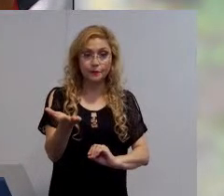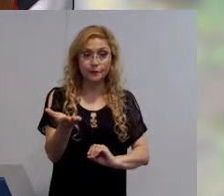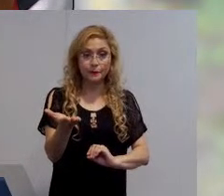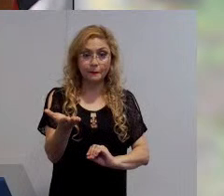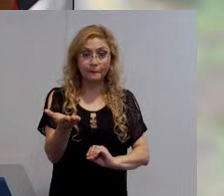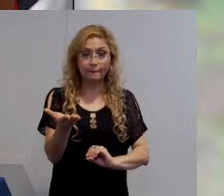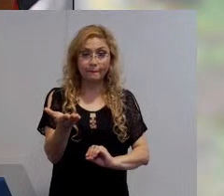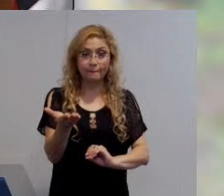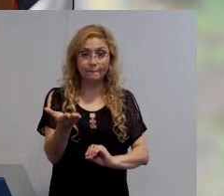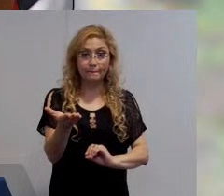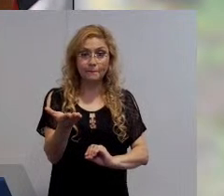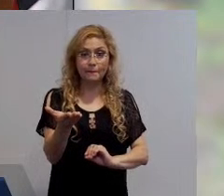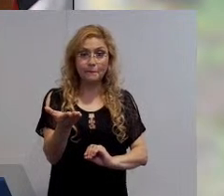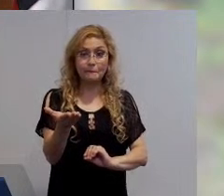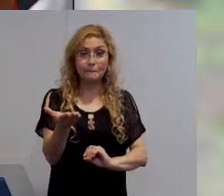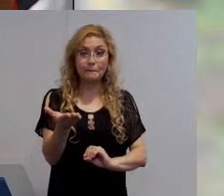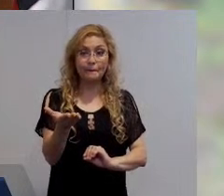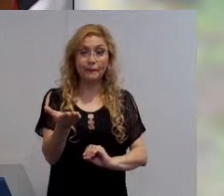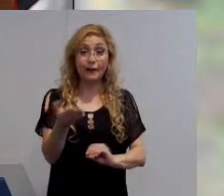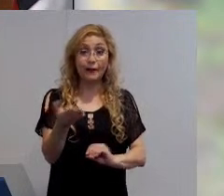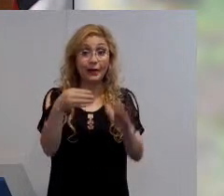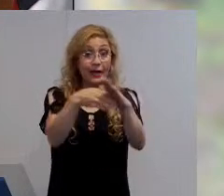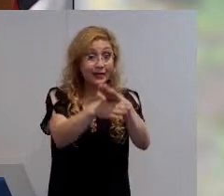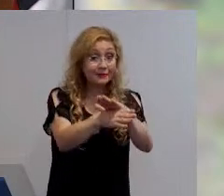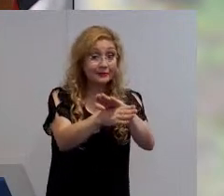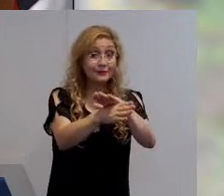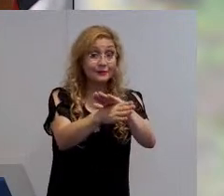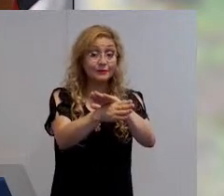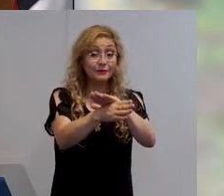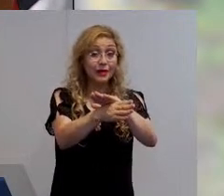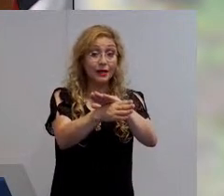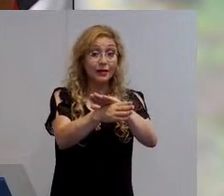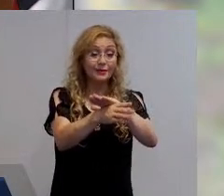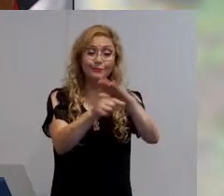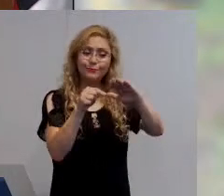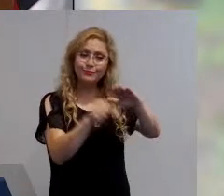to food. And